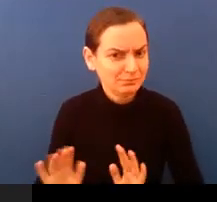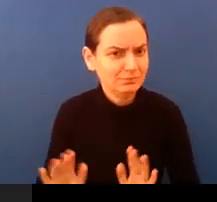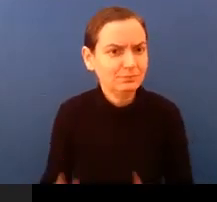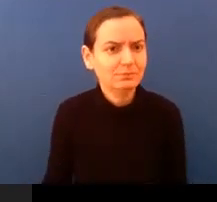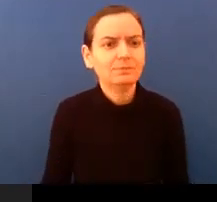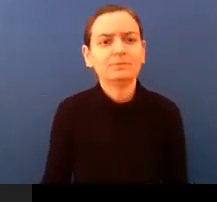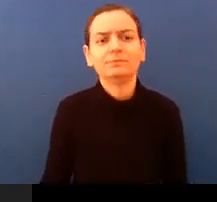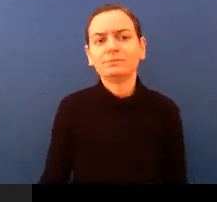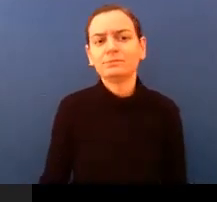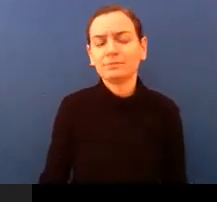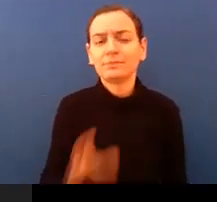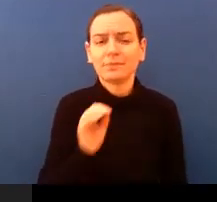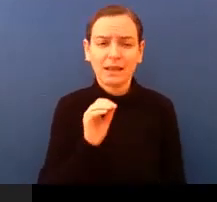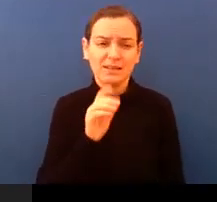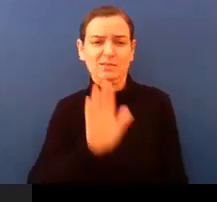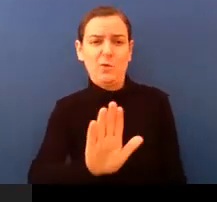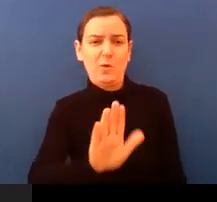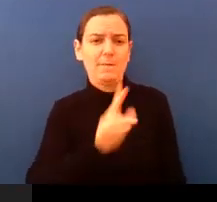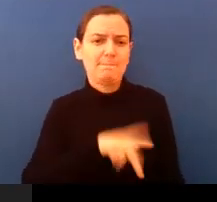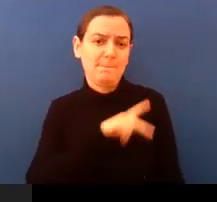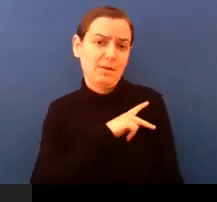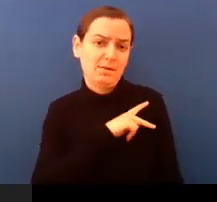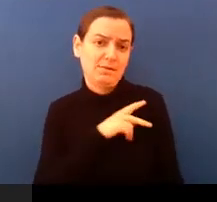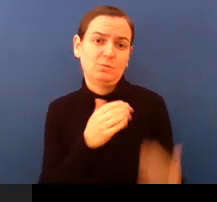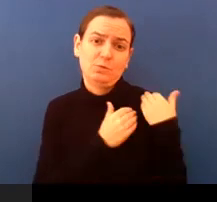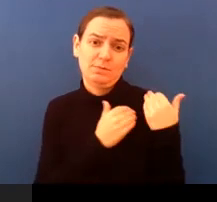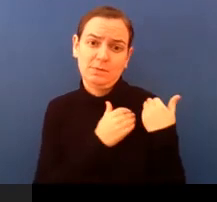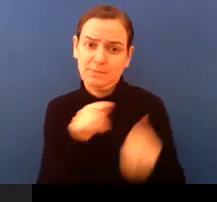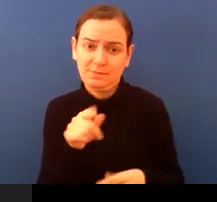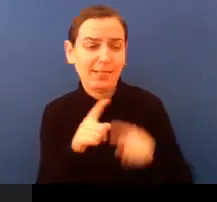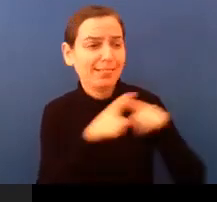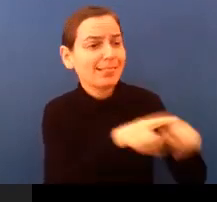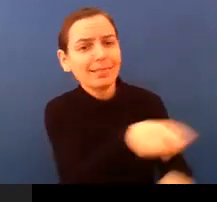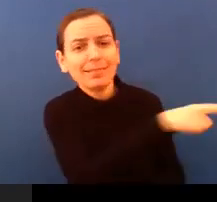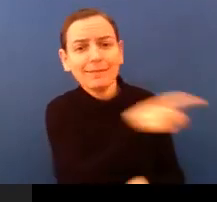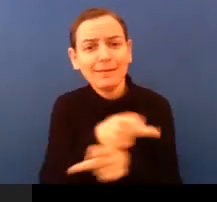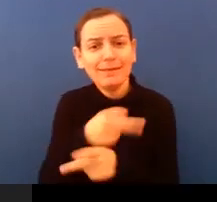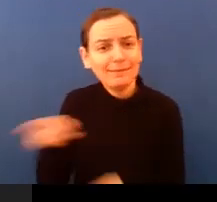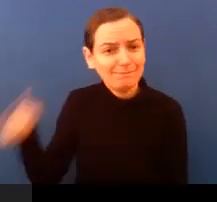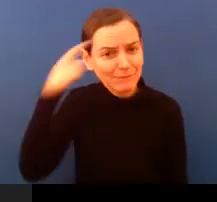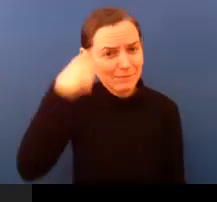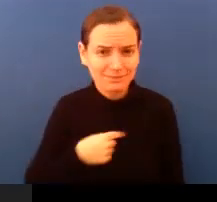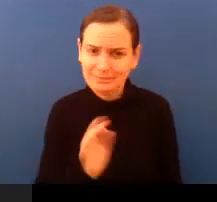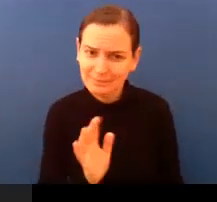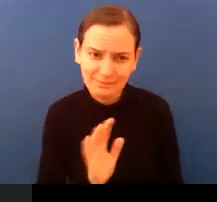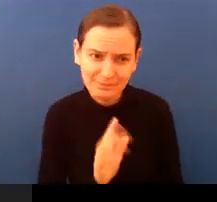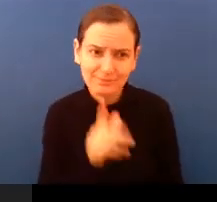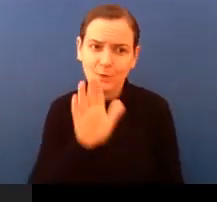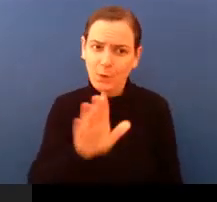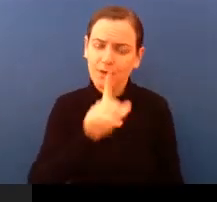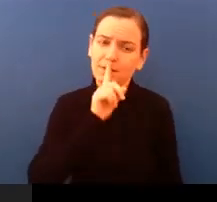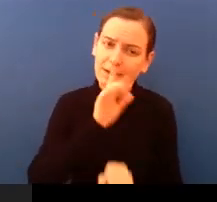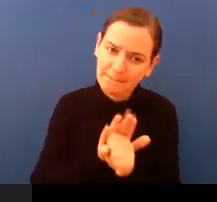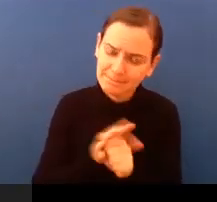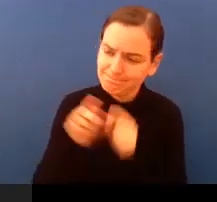a guide dog, and you need to know how to appropriately interact with the public, tell them not